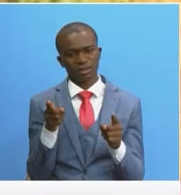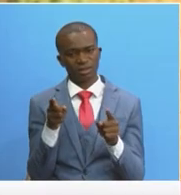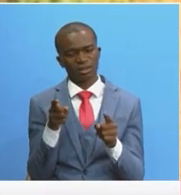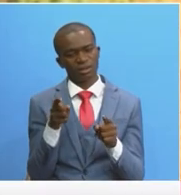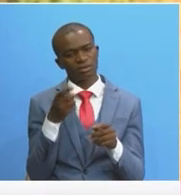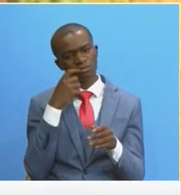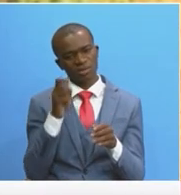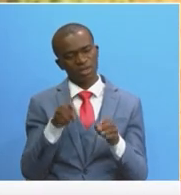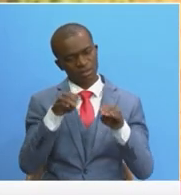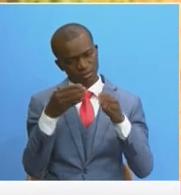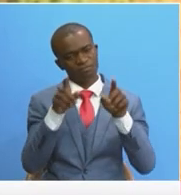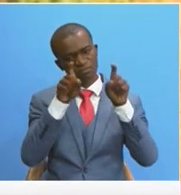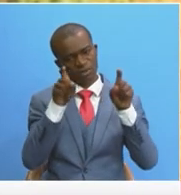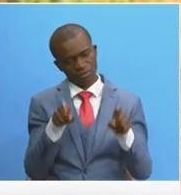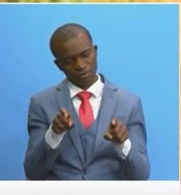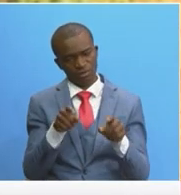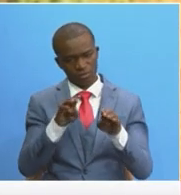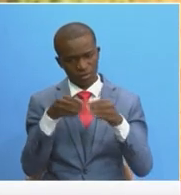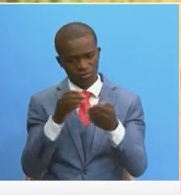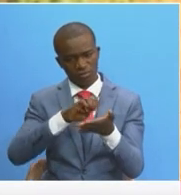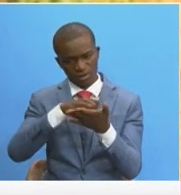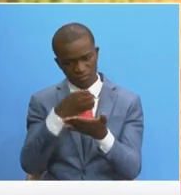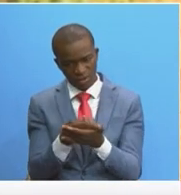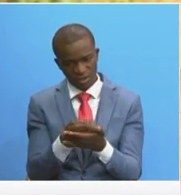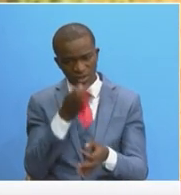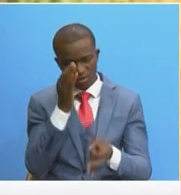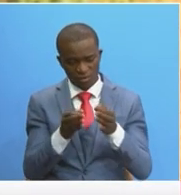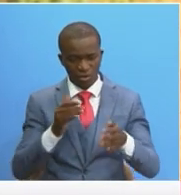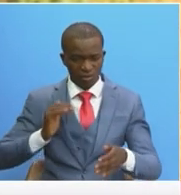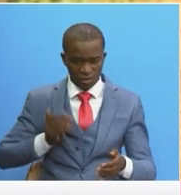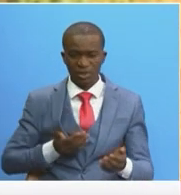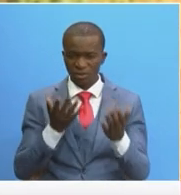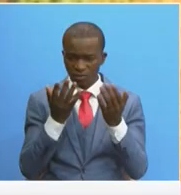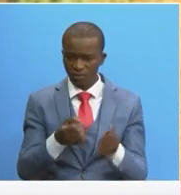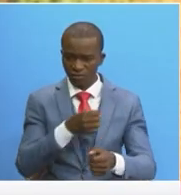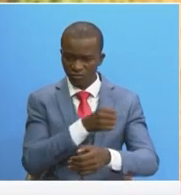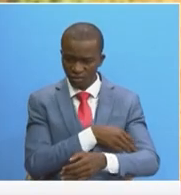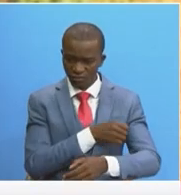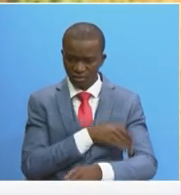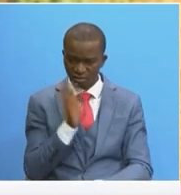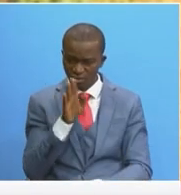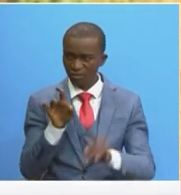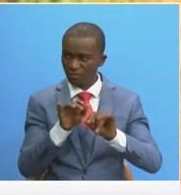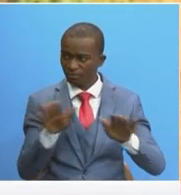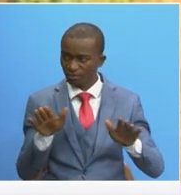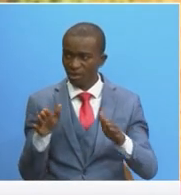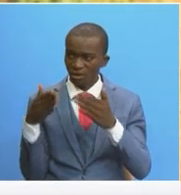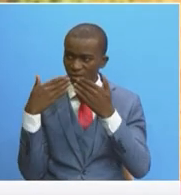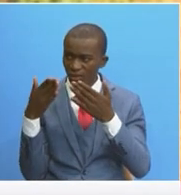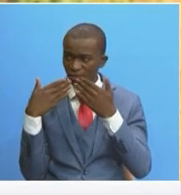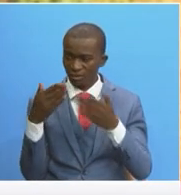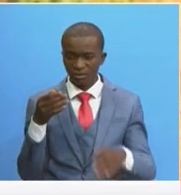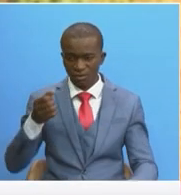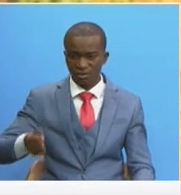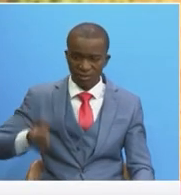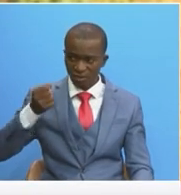that can produce some proof when women want to invest in their land. And now we really thank the chiefs because they were able to